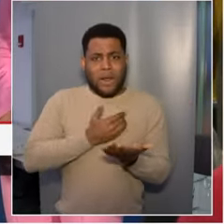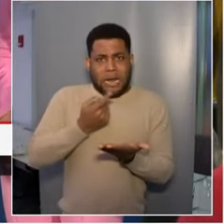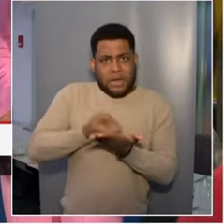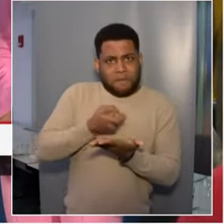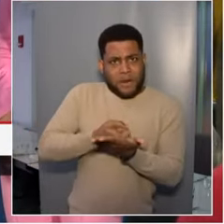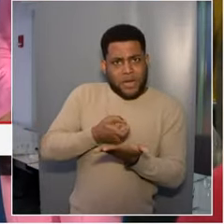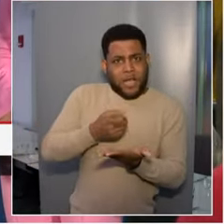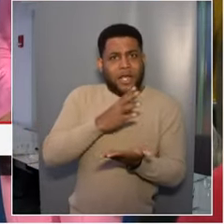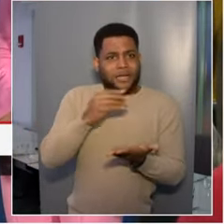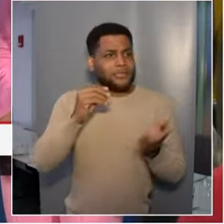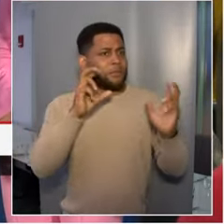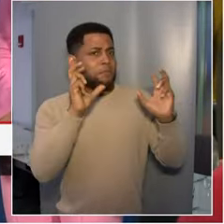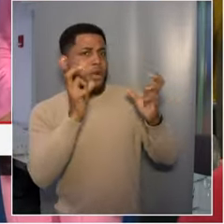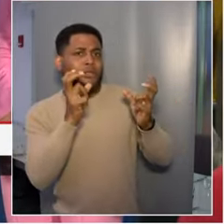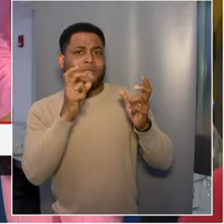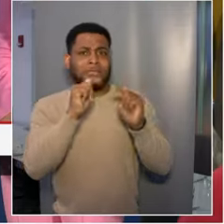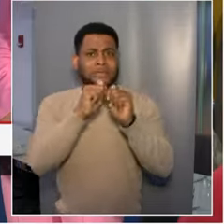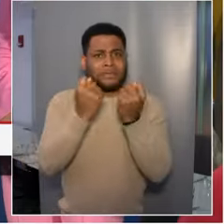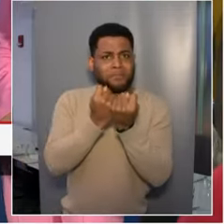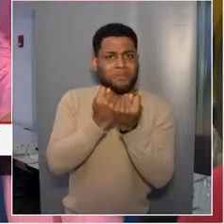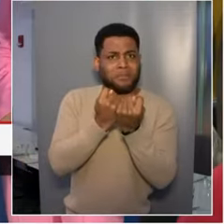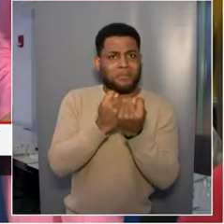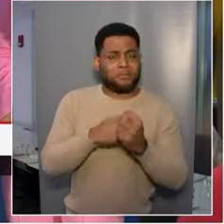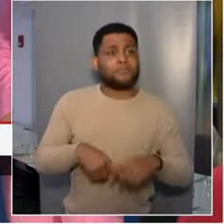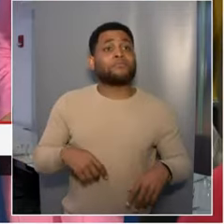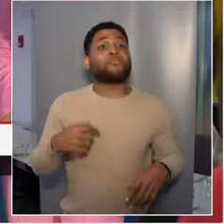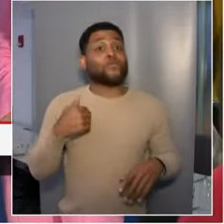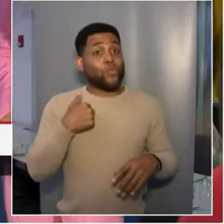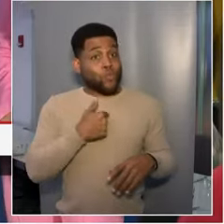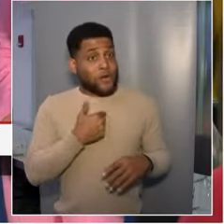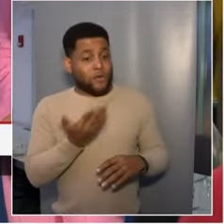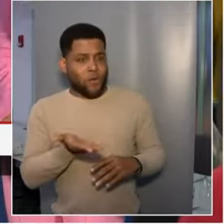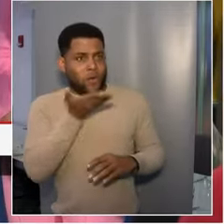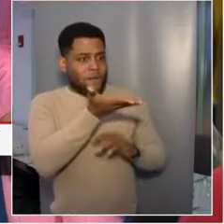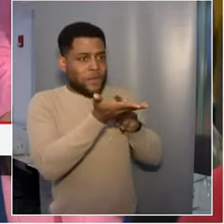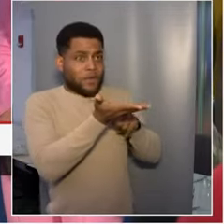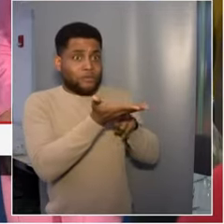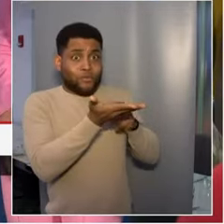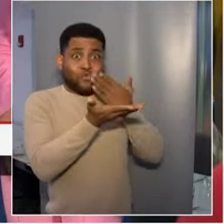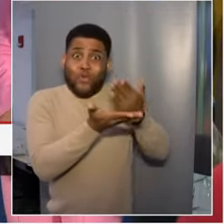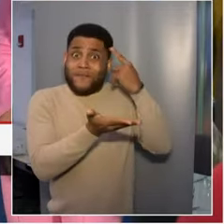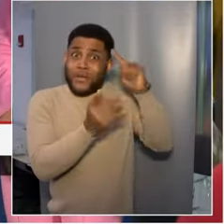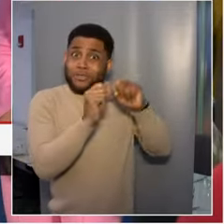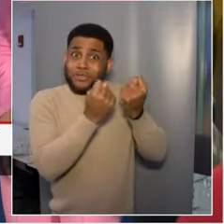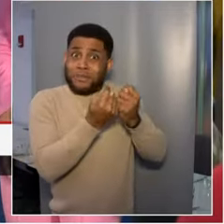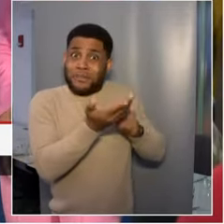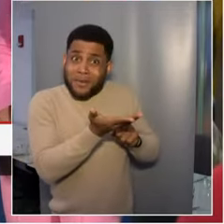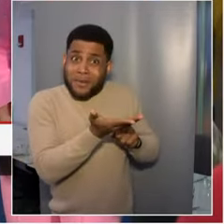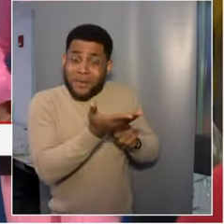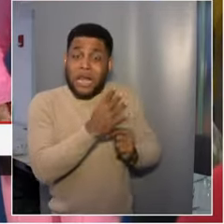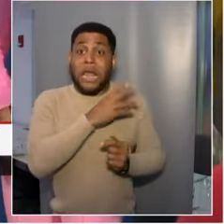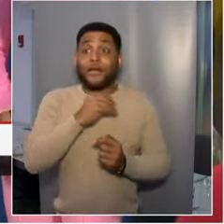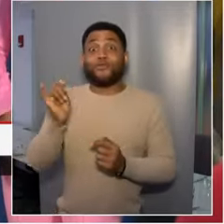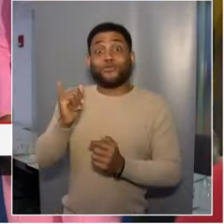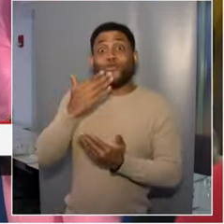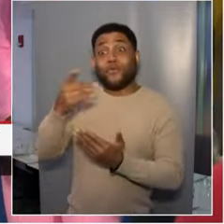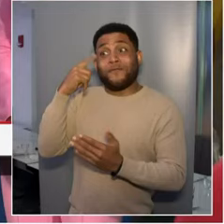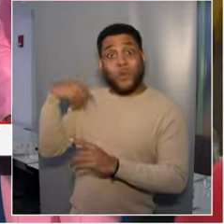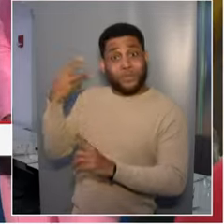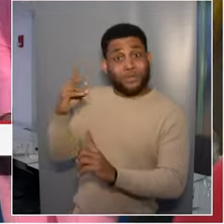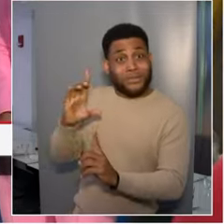offer. It is an offer that's not only good for the teams, it's good for Washington, D.C., and I dare say it's good